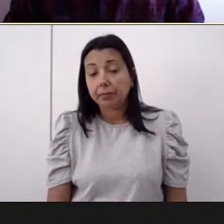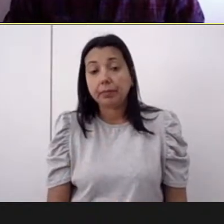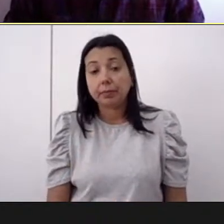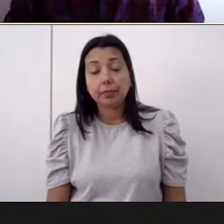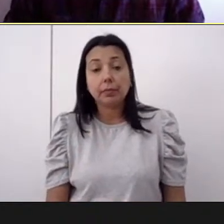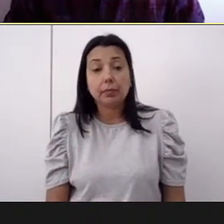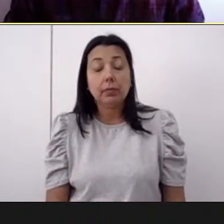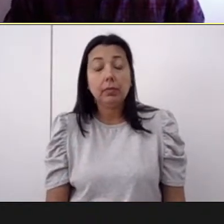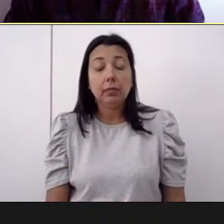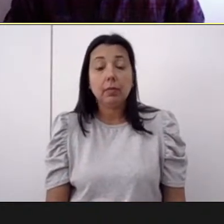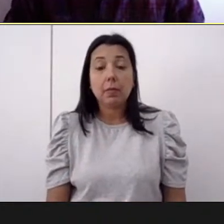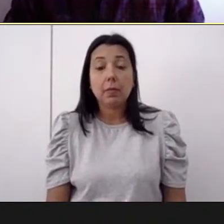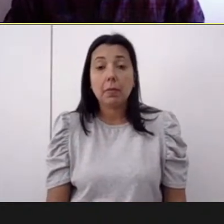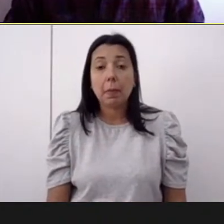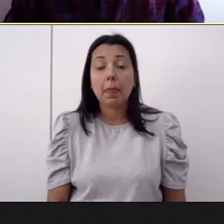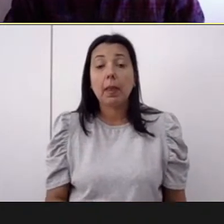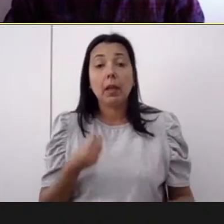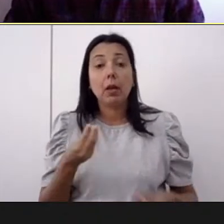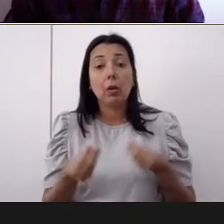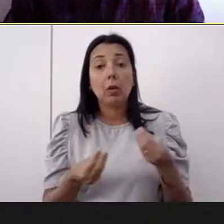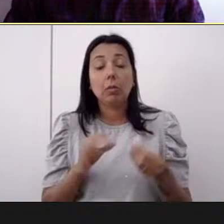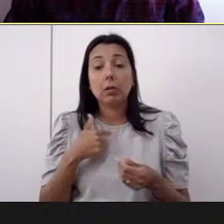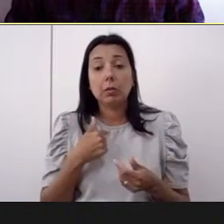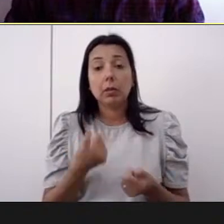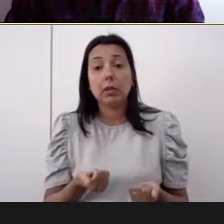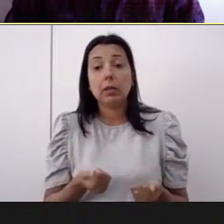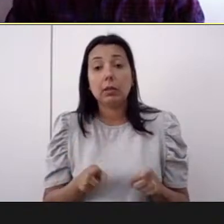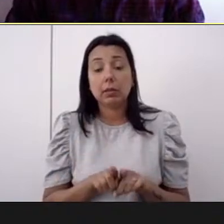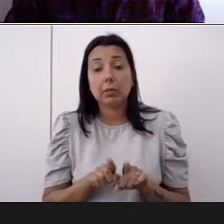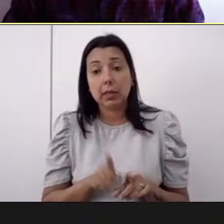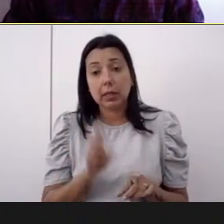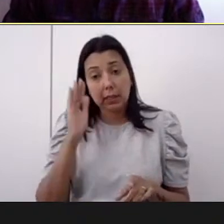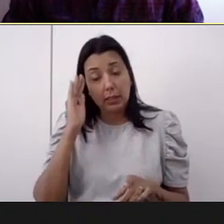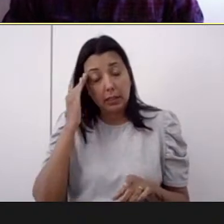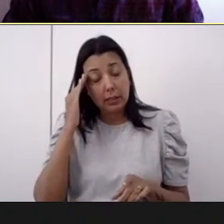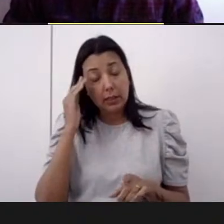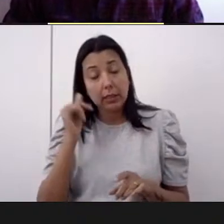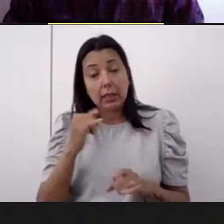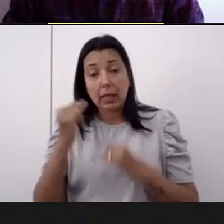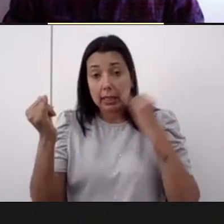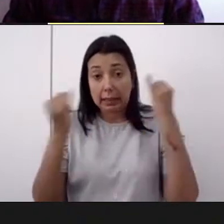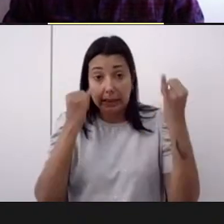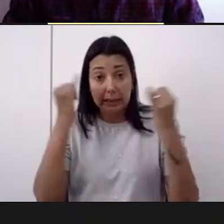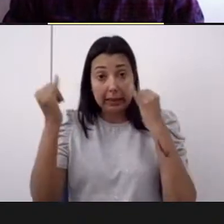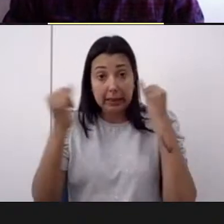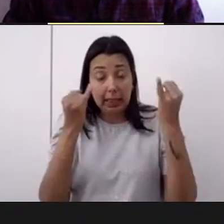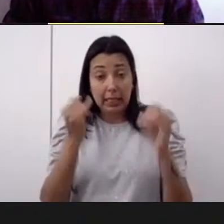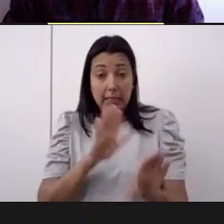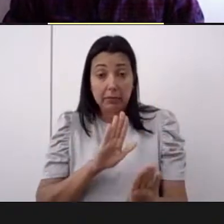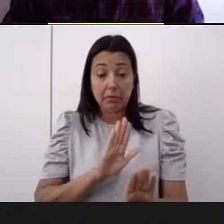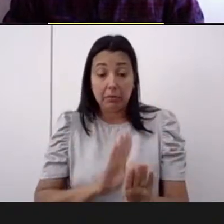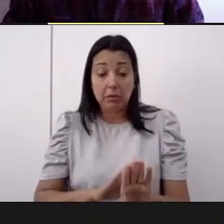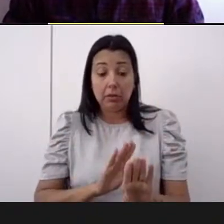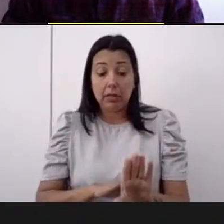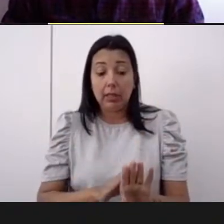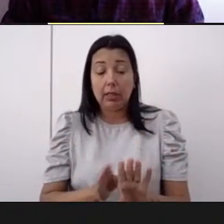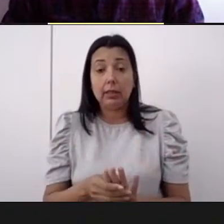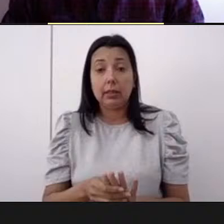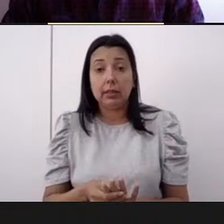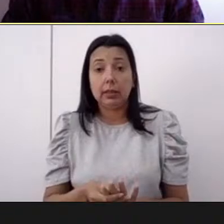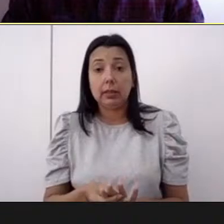how can we understand the ideas behind global public